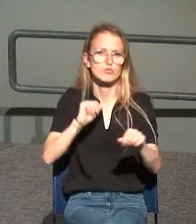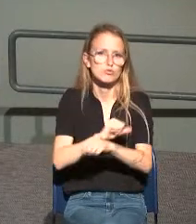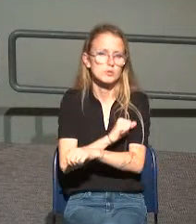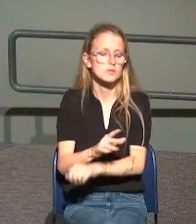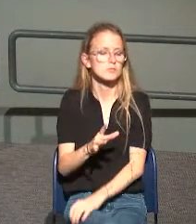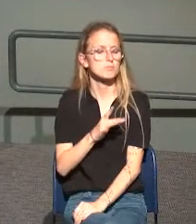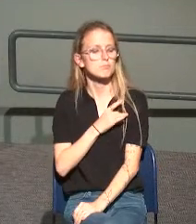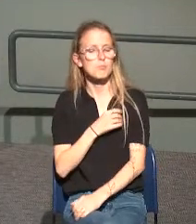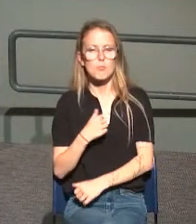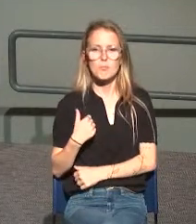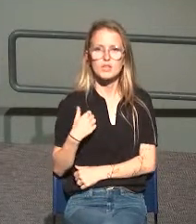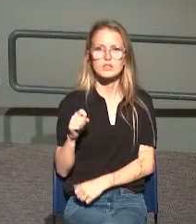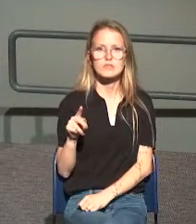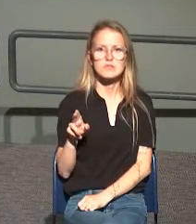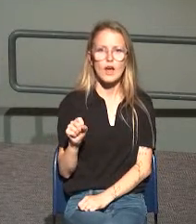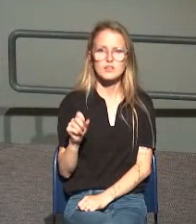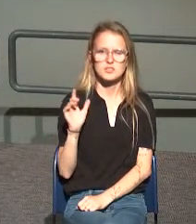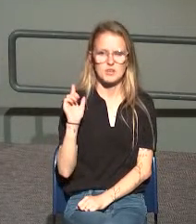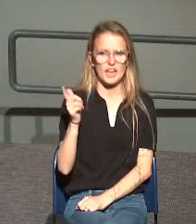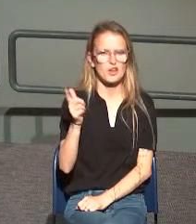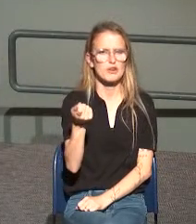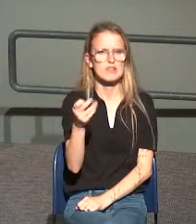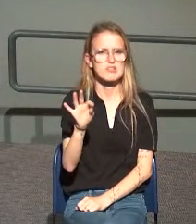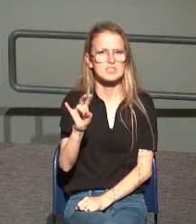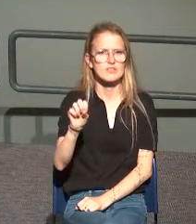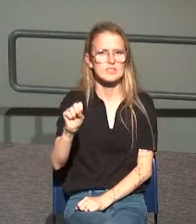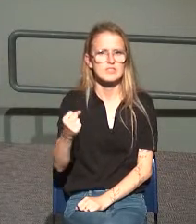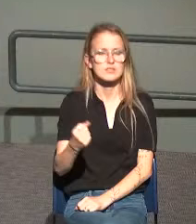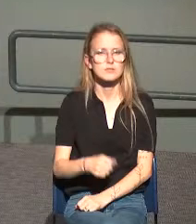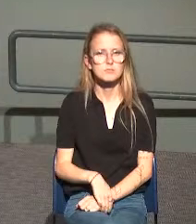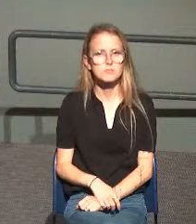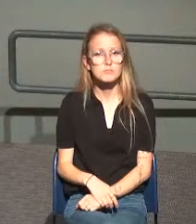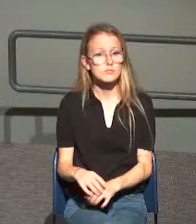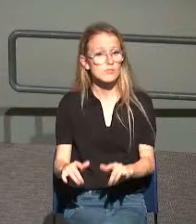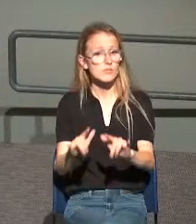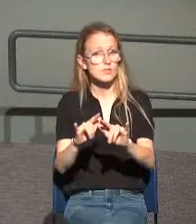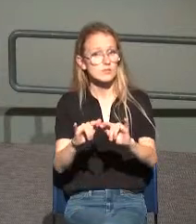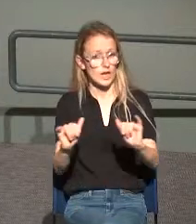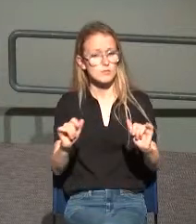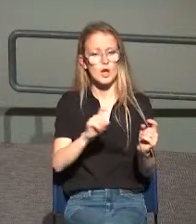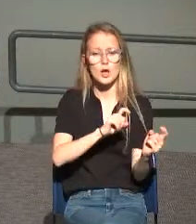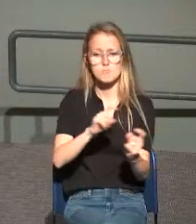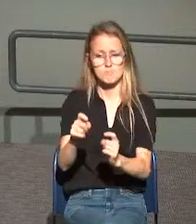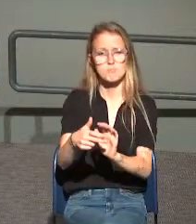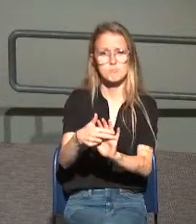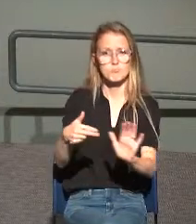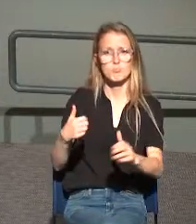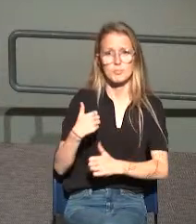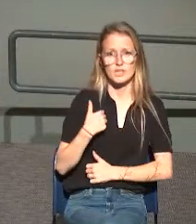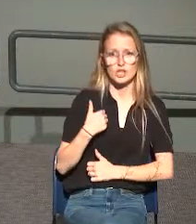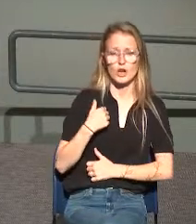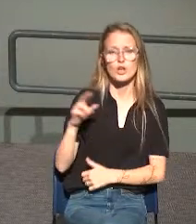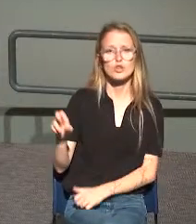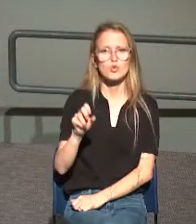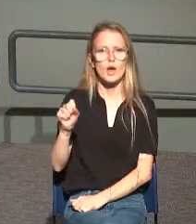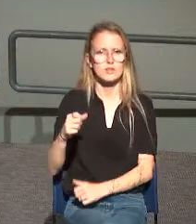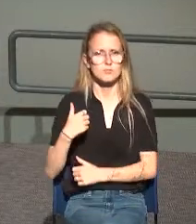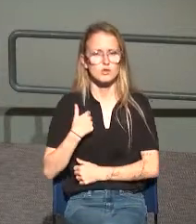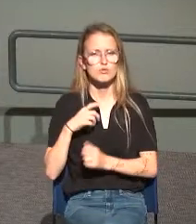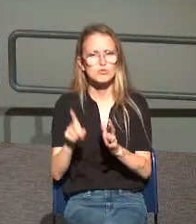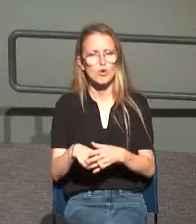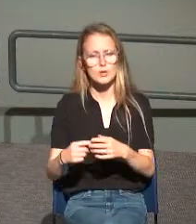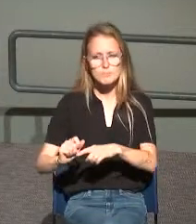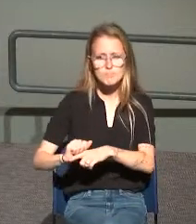1970s. Around the same time the WASP were granted military status, the U.S. military began training women